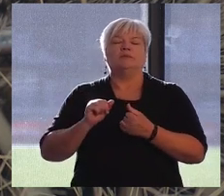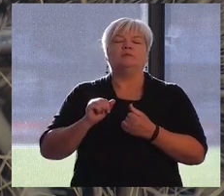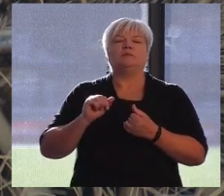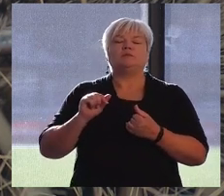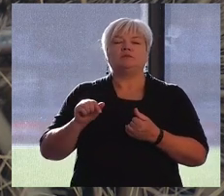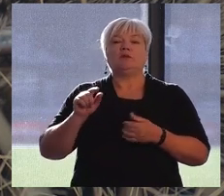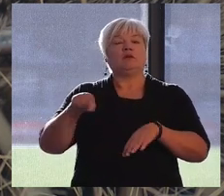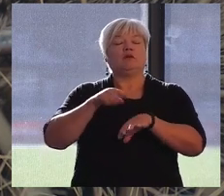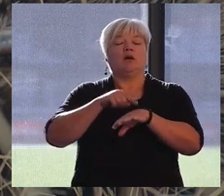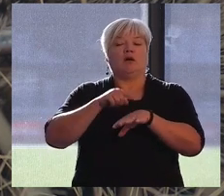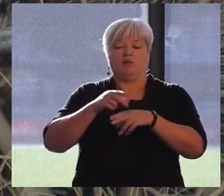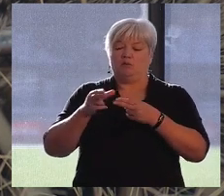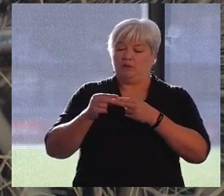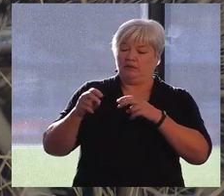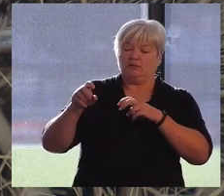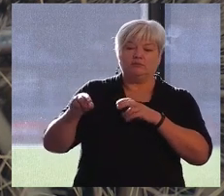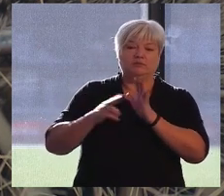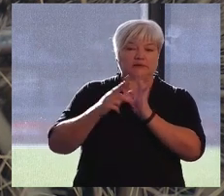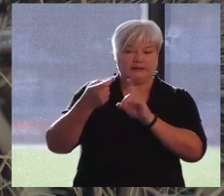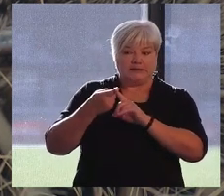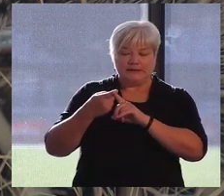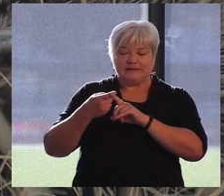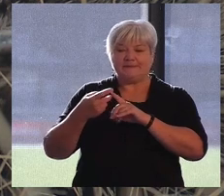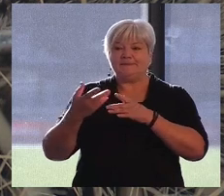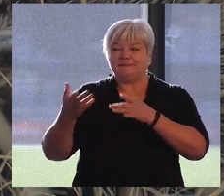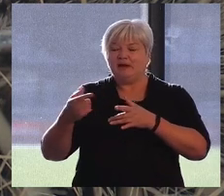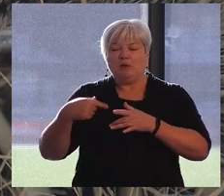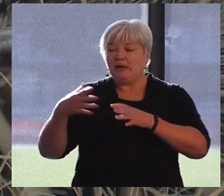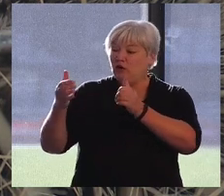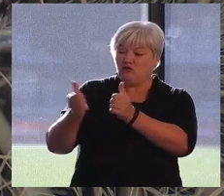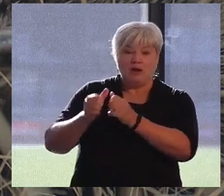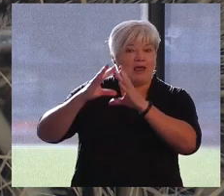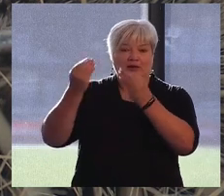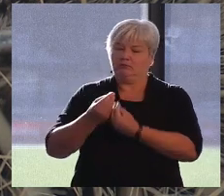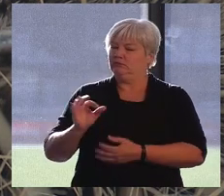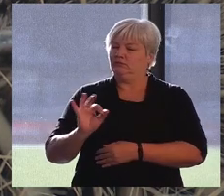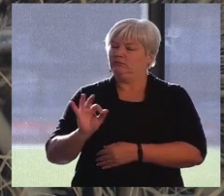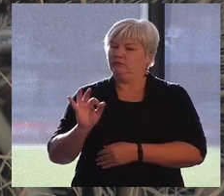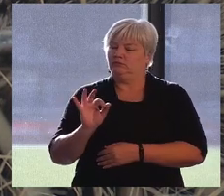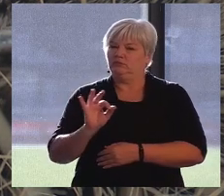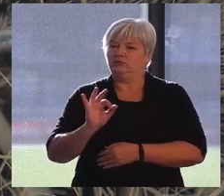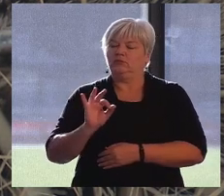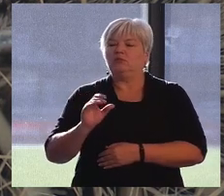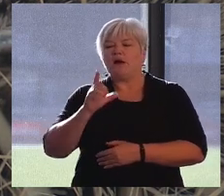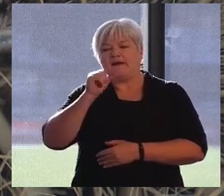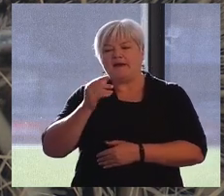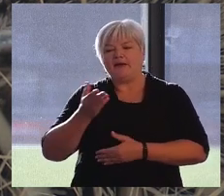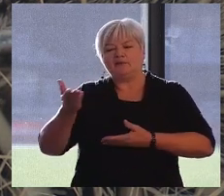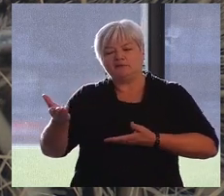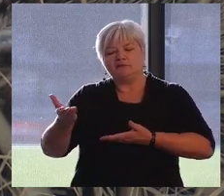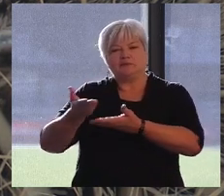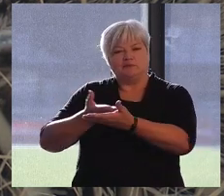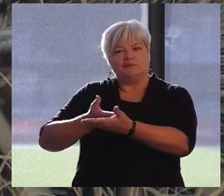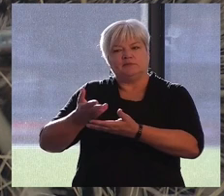that time with Nick, and you know, we didn't agree on everything, but we were able to have a constructive and